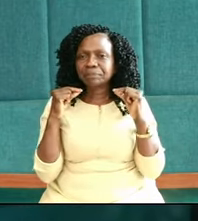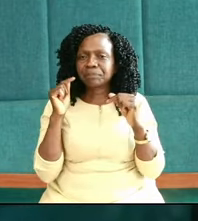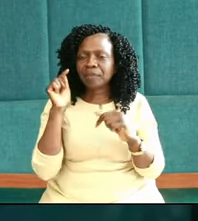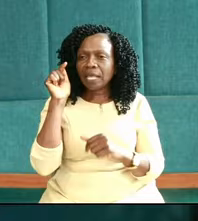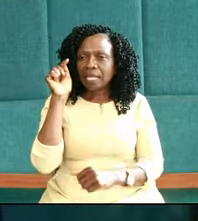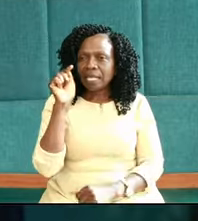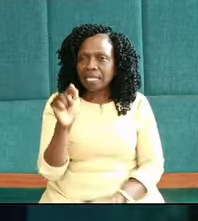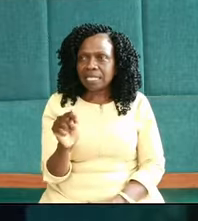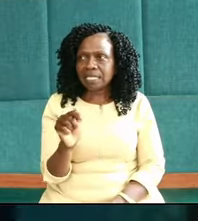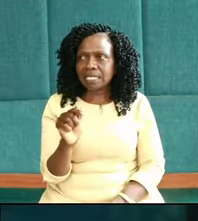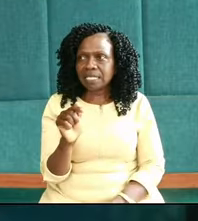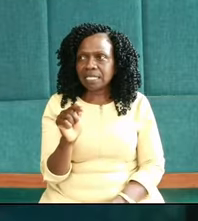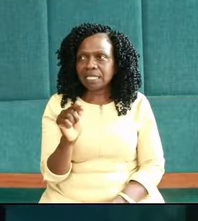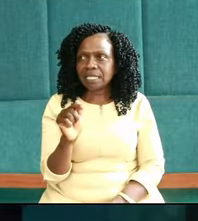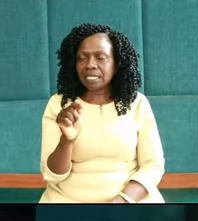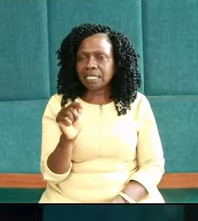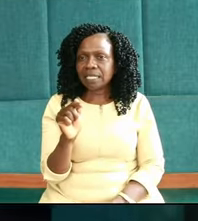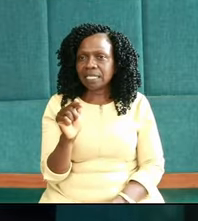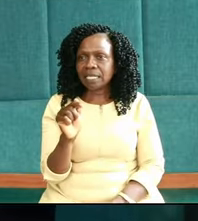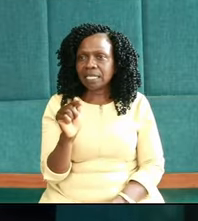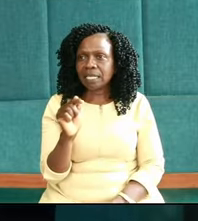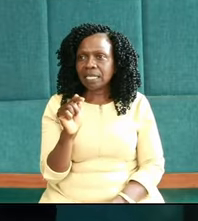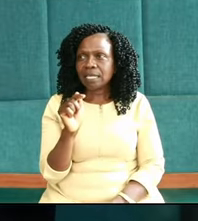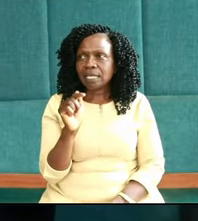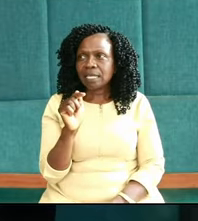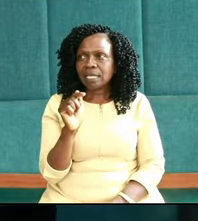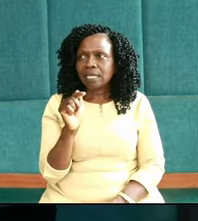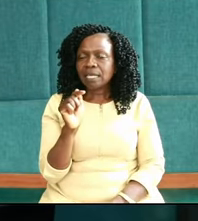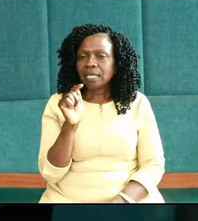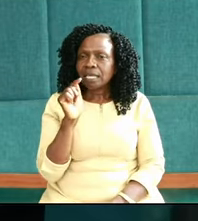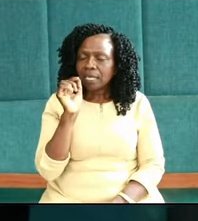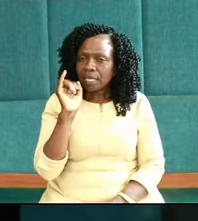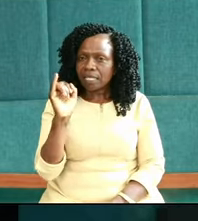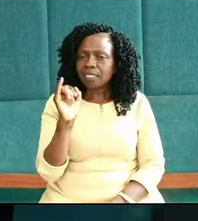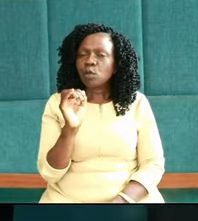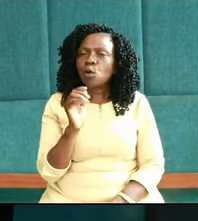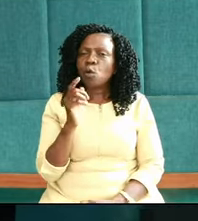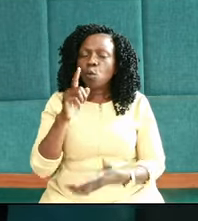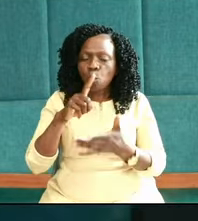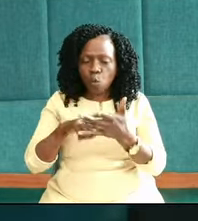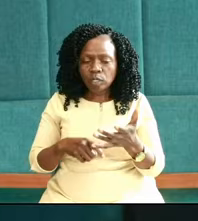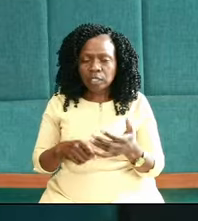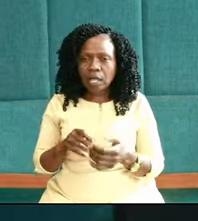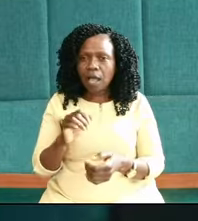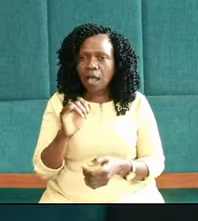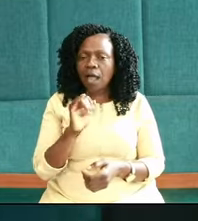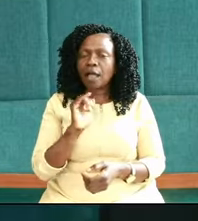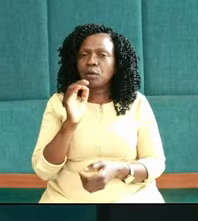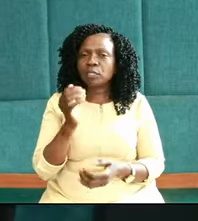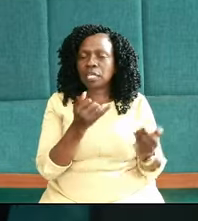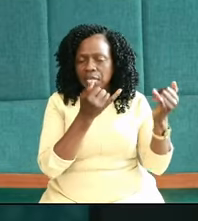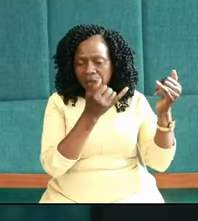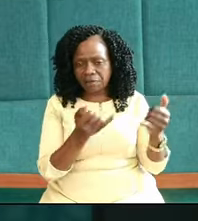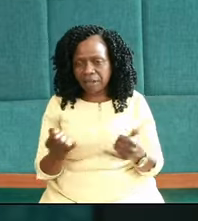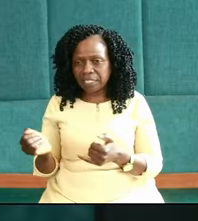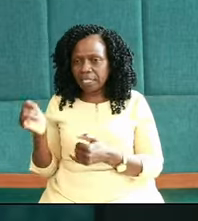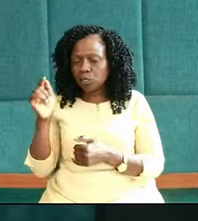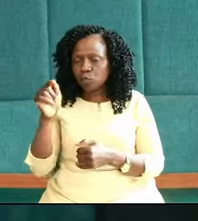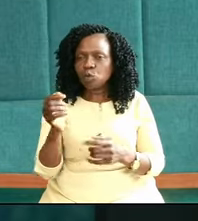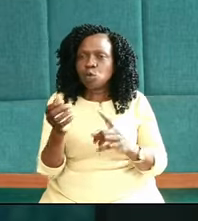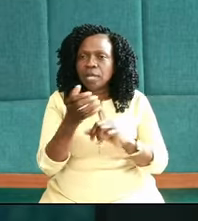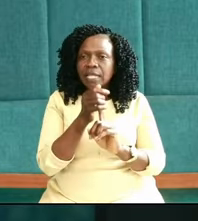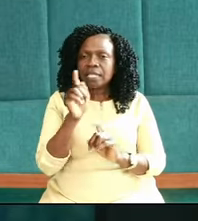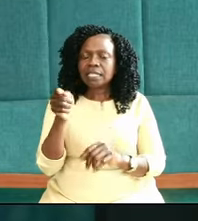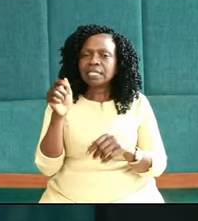This is what I was inviting you to get this day. That the moment you